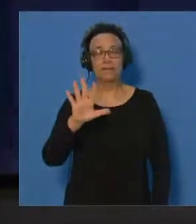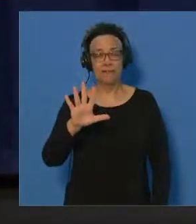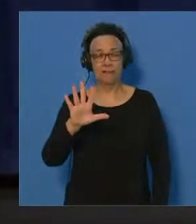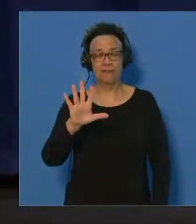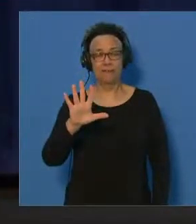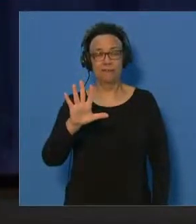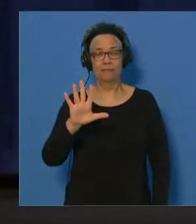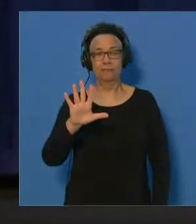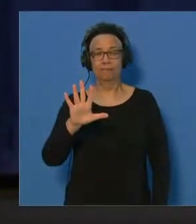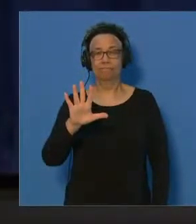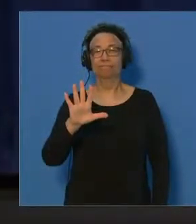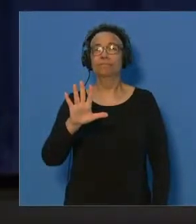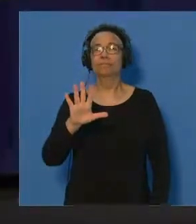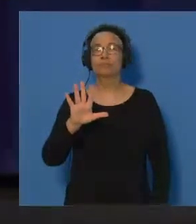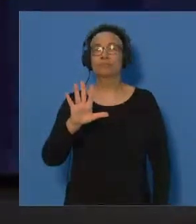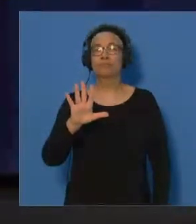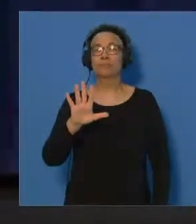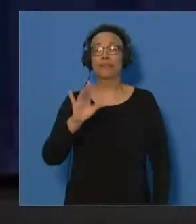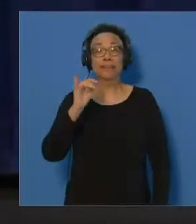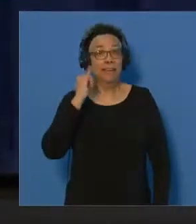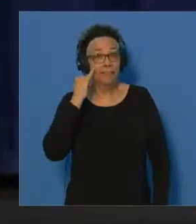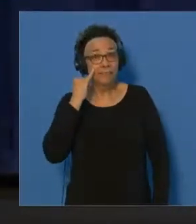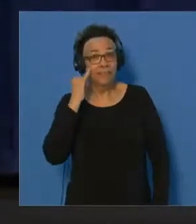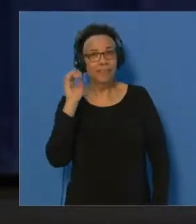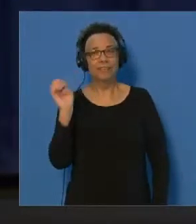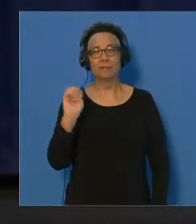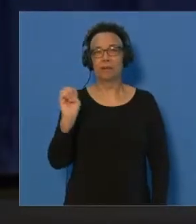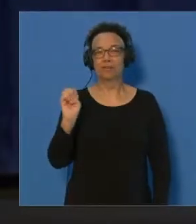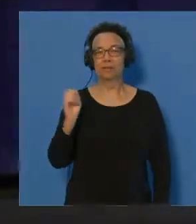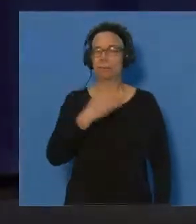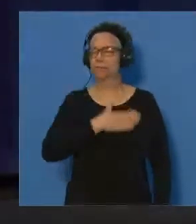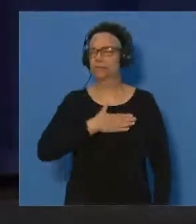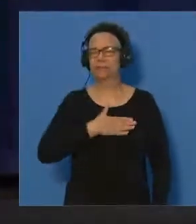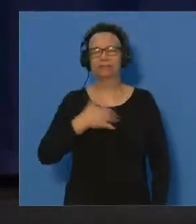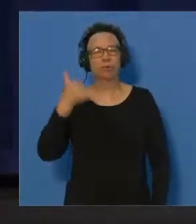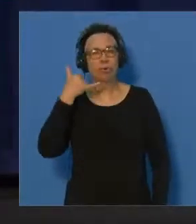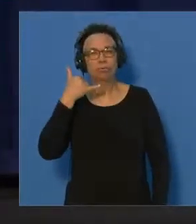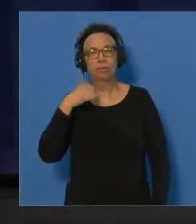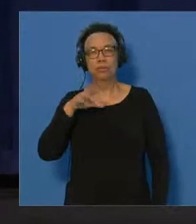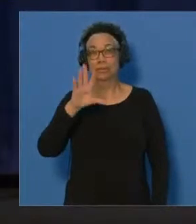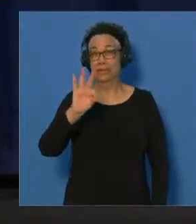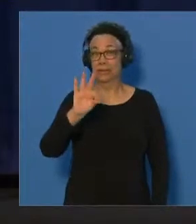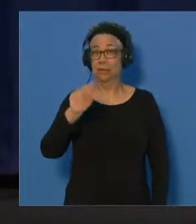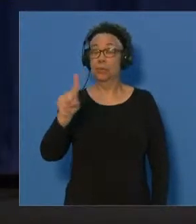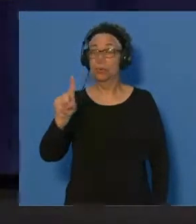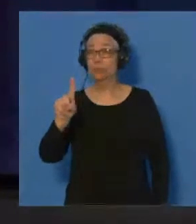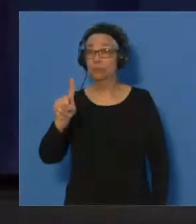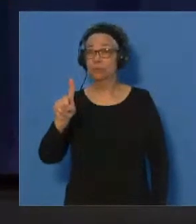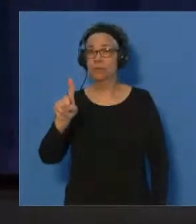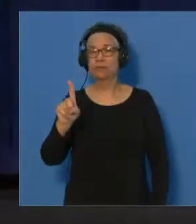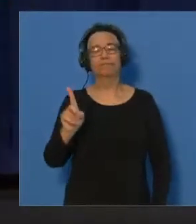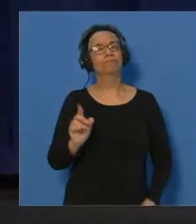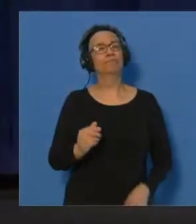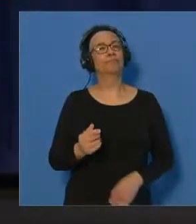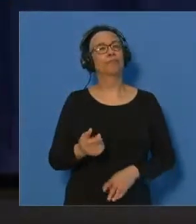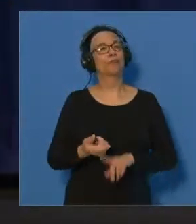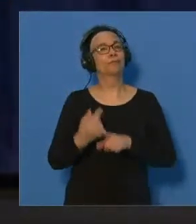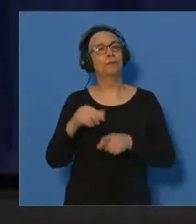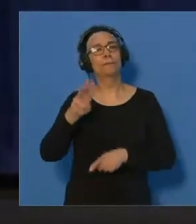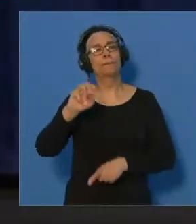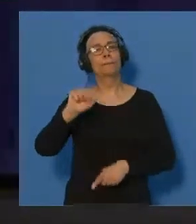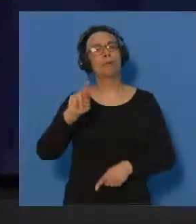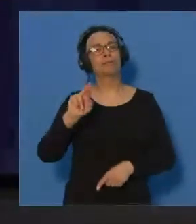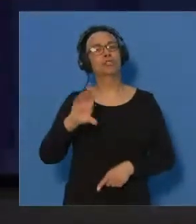335-9095. If it is an emergency, please call 911. Since March 24th,